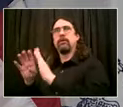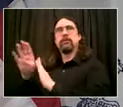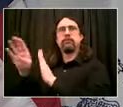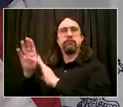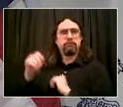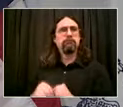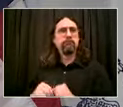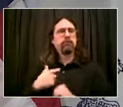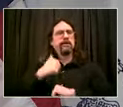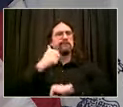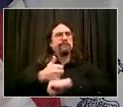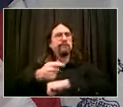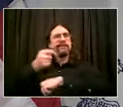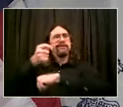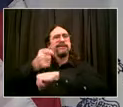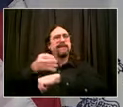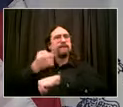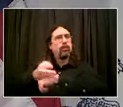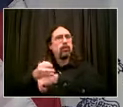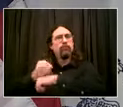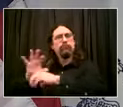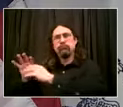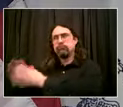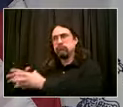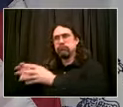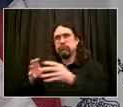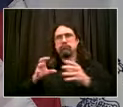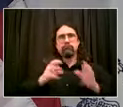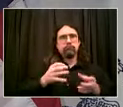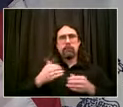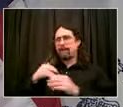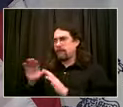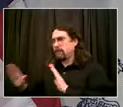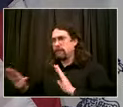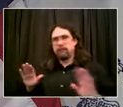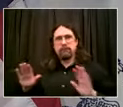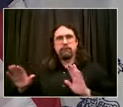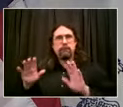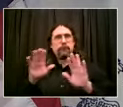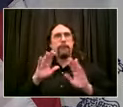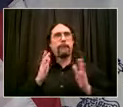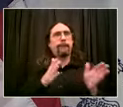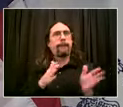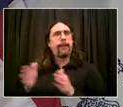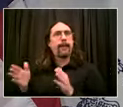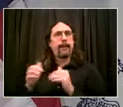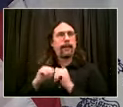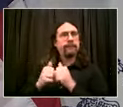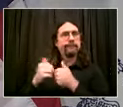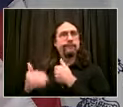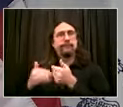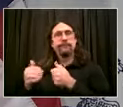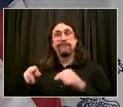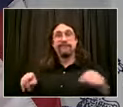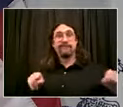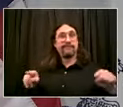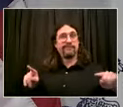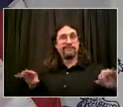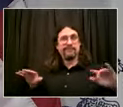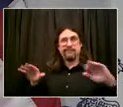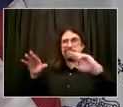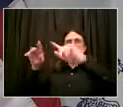now. A lot of that work obviously was being done here in City Hall to pull the pieces together, but we've got a lot more to